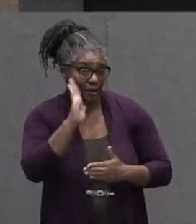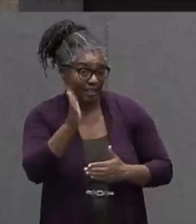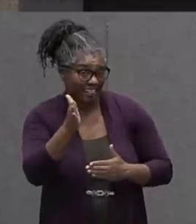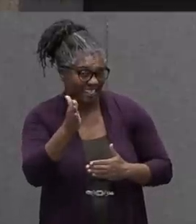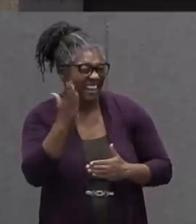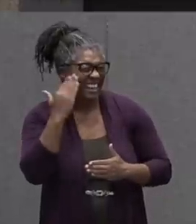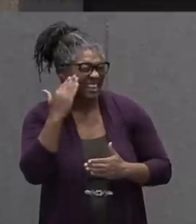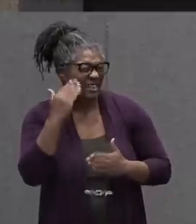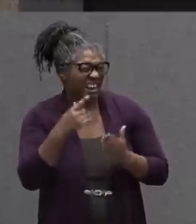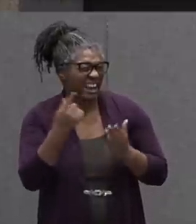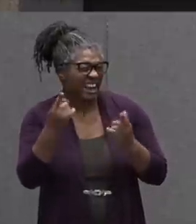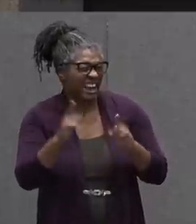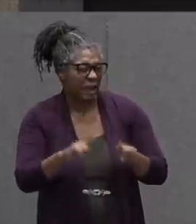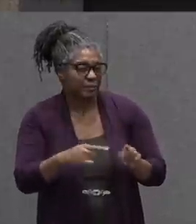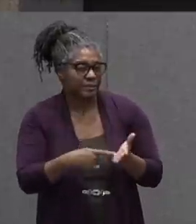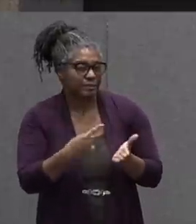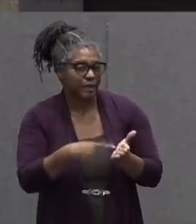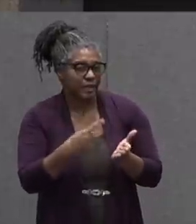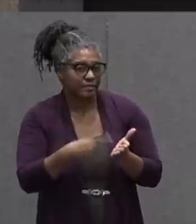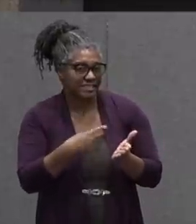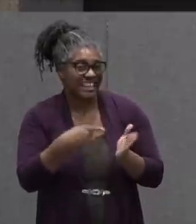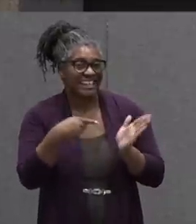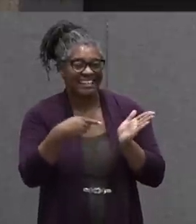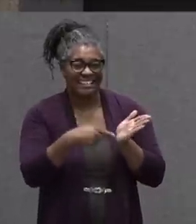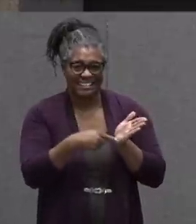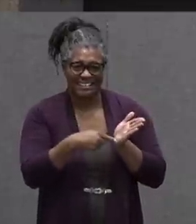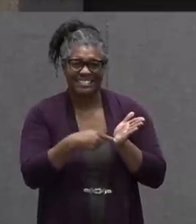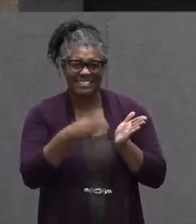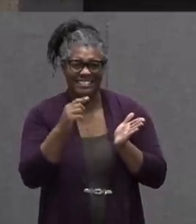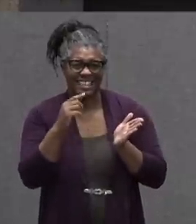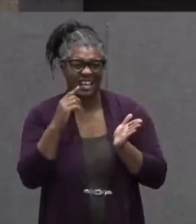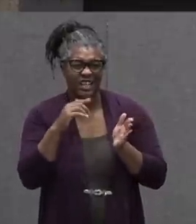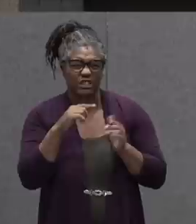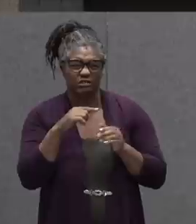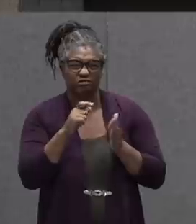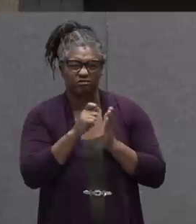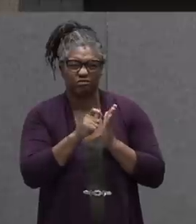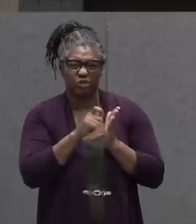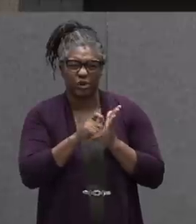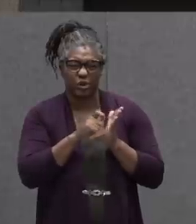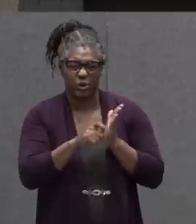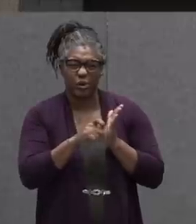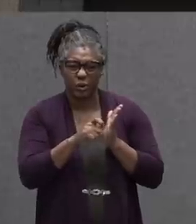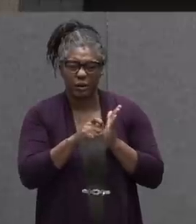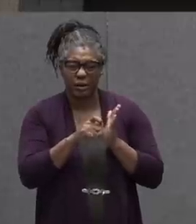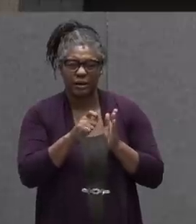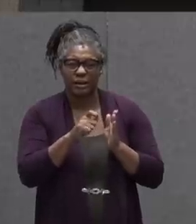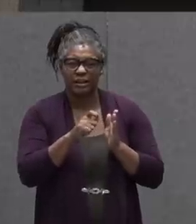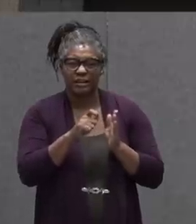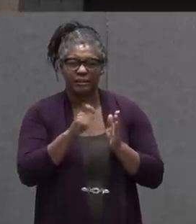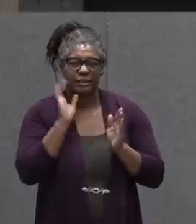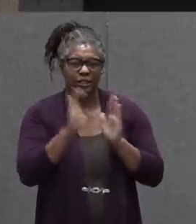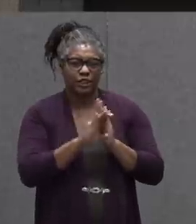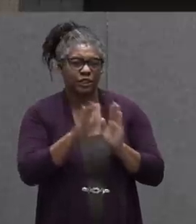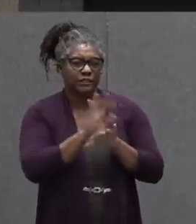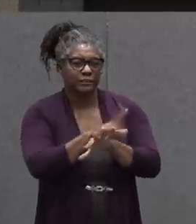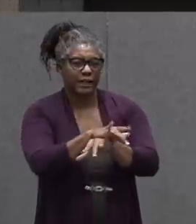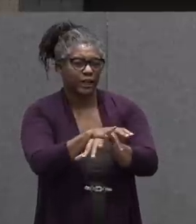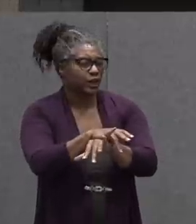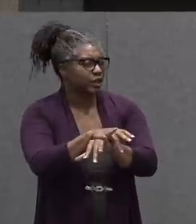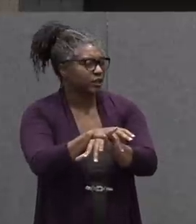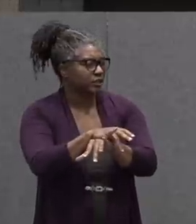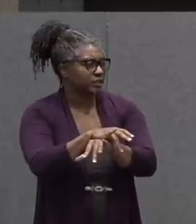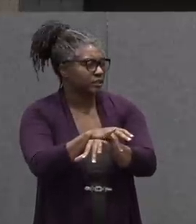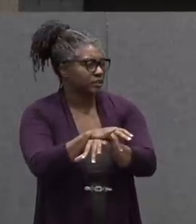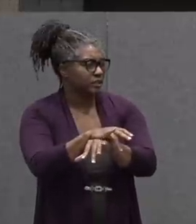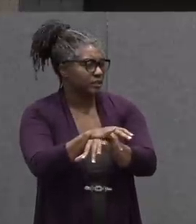to me sometimes. But this one I drew a picture of because I didn't want to bring it with me. It's a spider. Spider